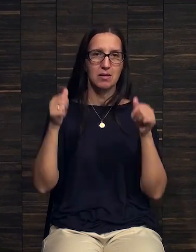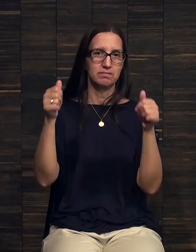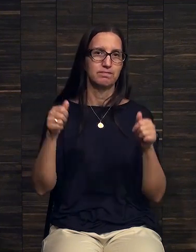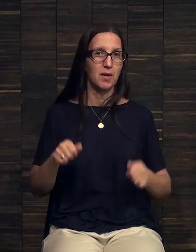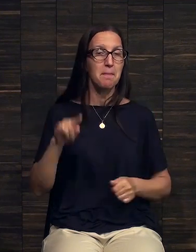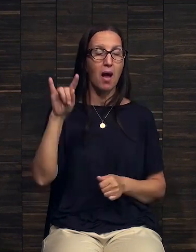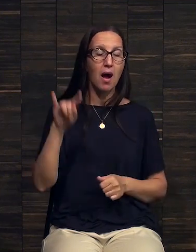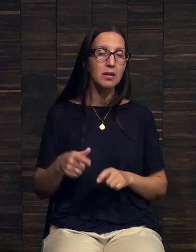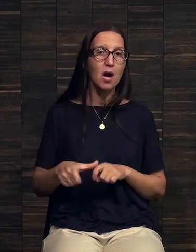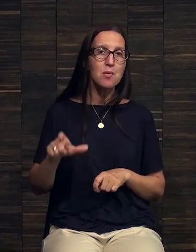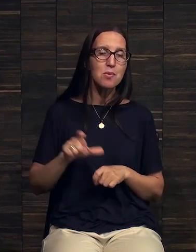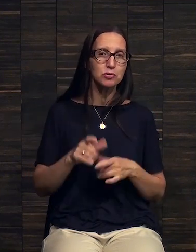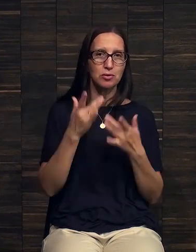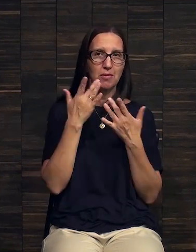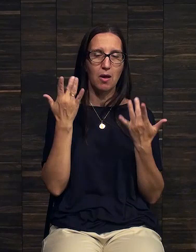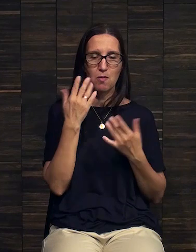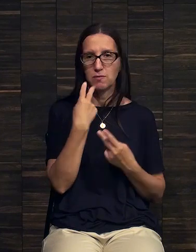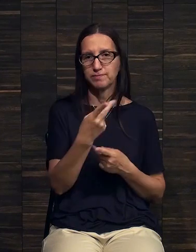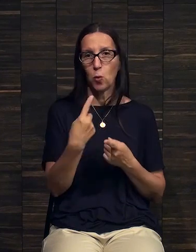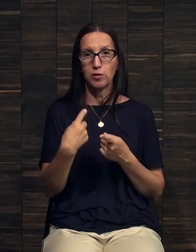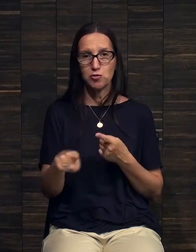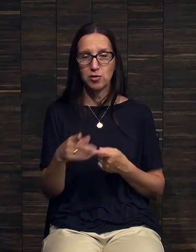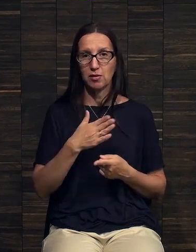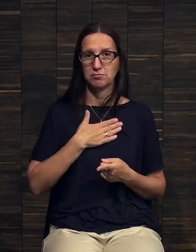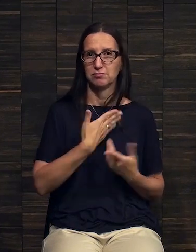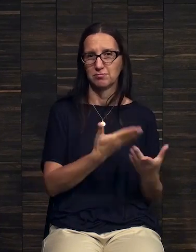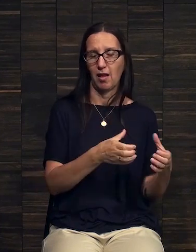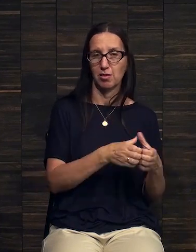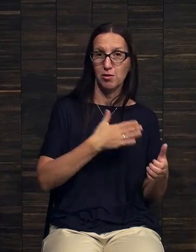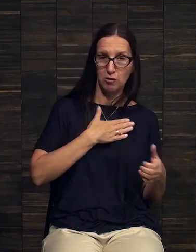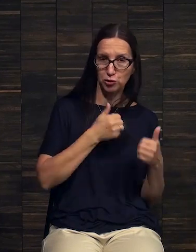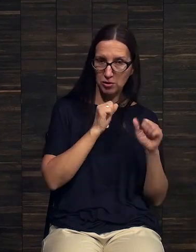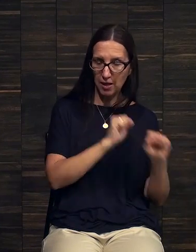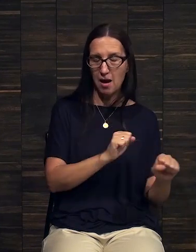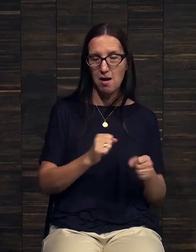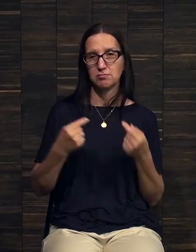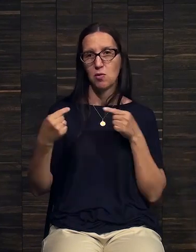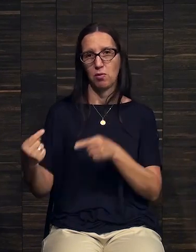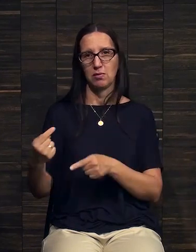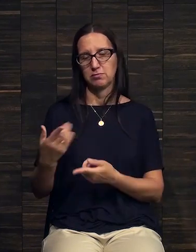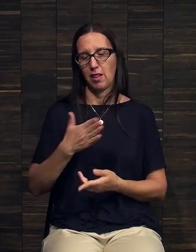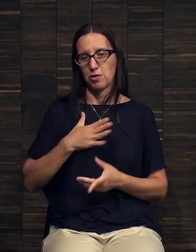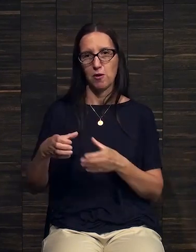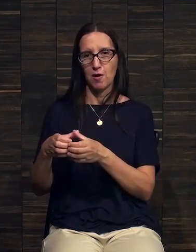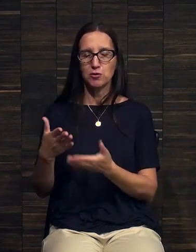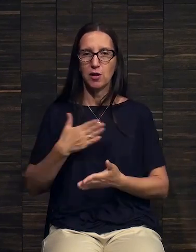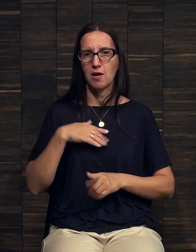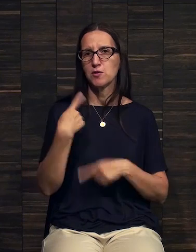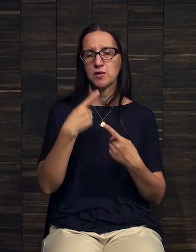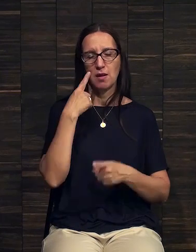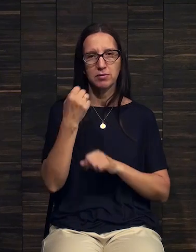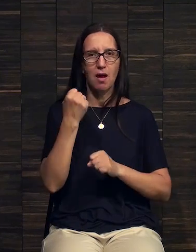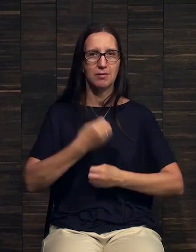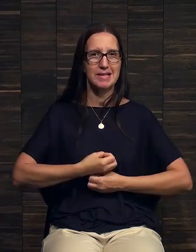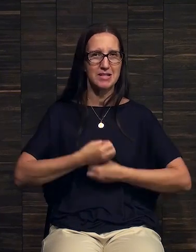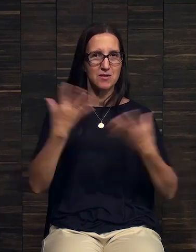any propaganda billboards, you can differentiate our good heroes. They